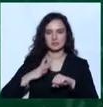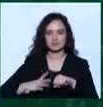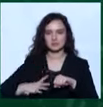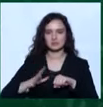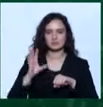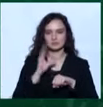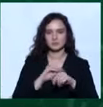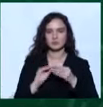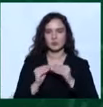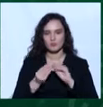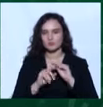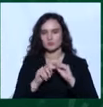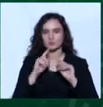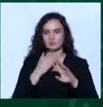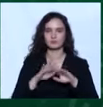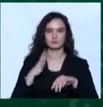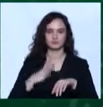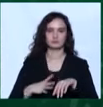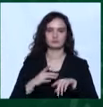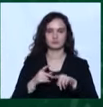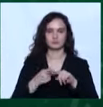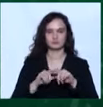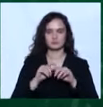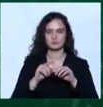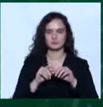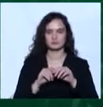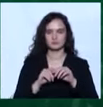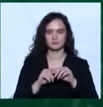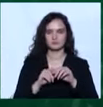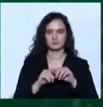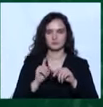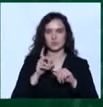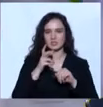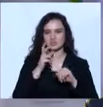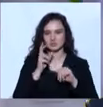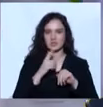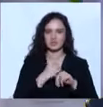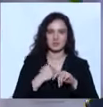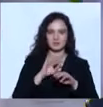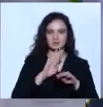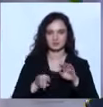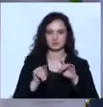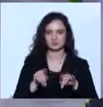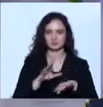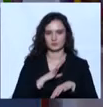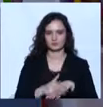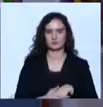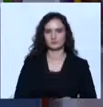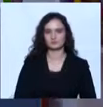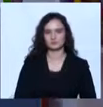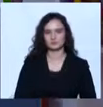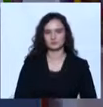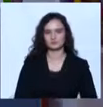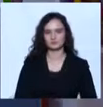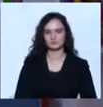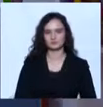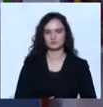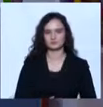delays, problems, or difficulties without becoming annoyed or angry or anxious. Now,